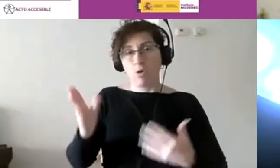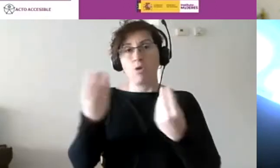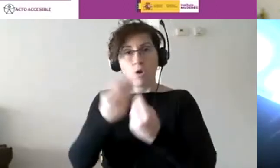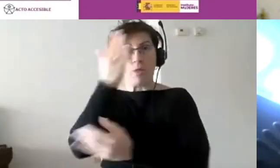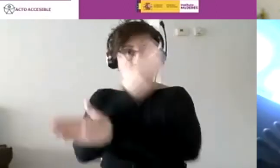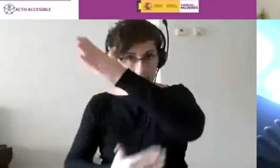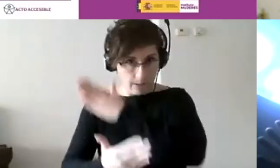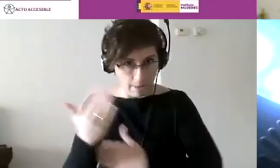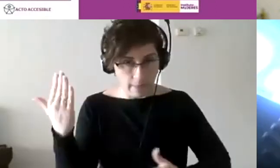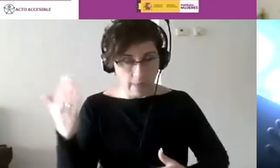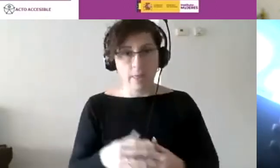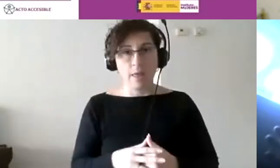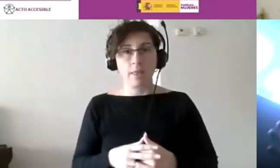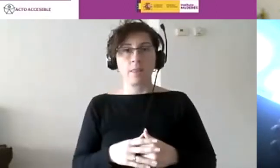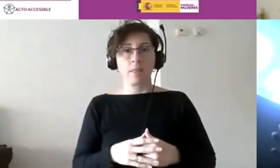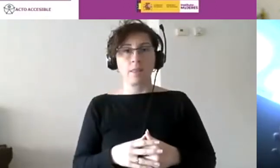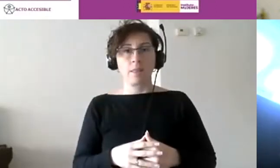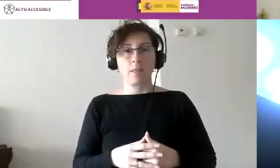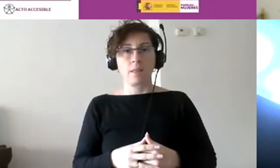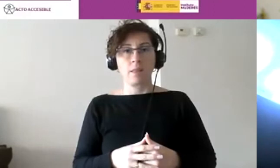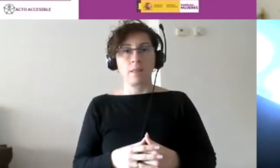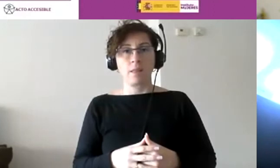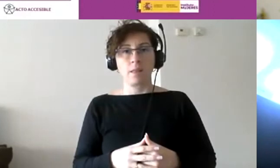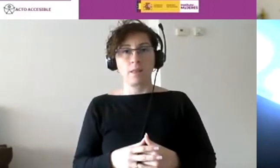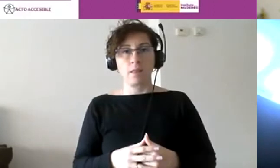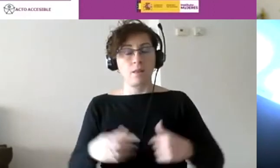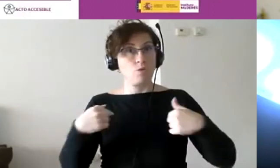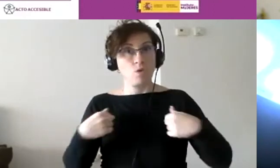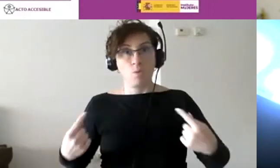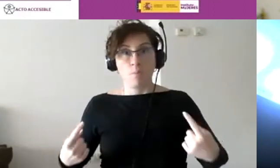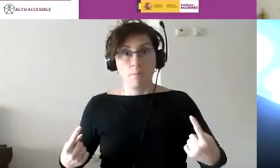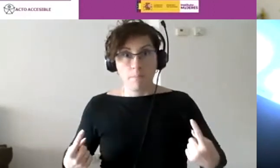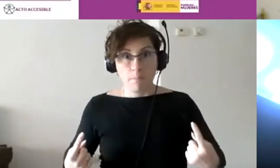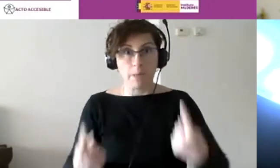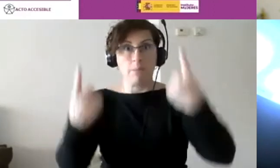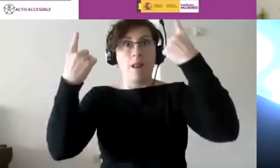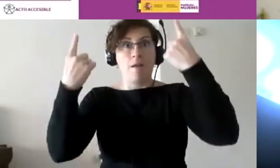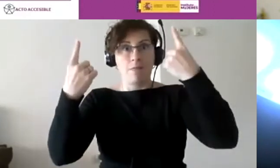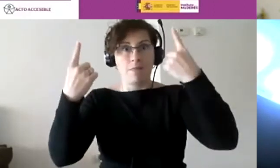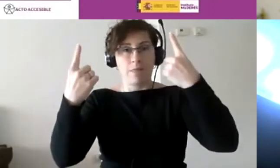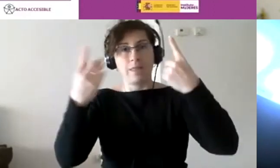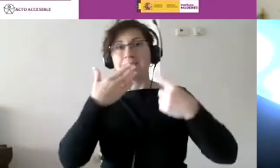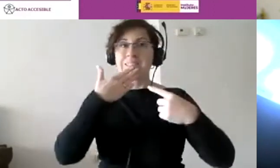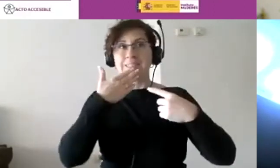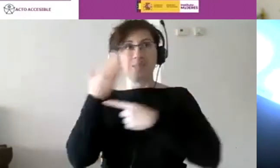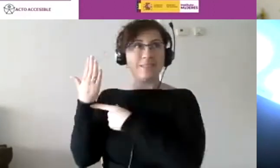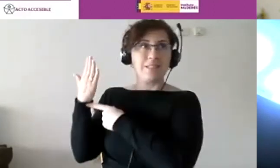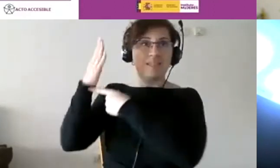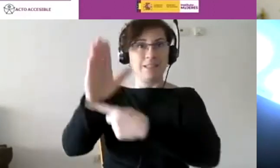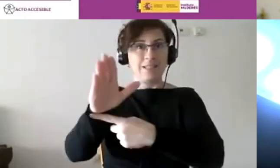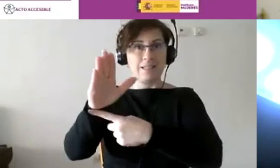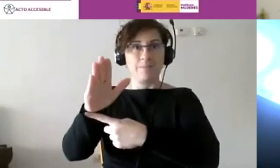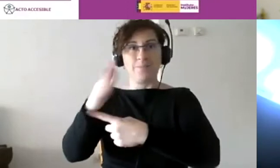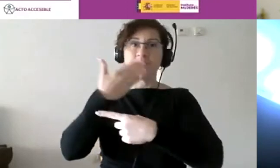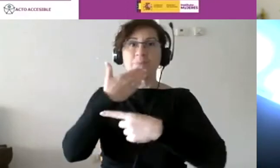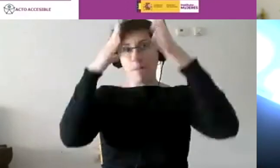for such big quantity of people. For other foundation in Ukraine, I'm a volunteer for